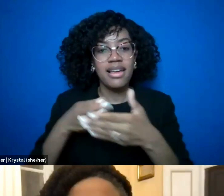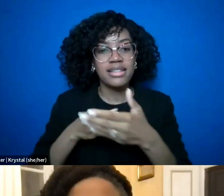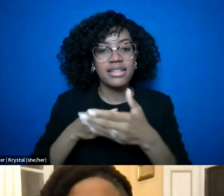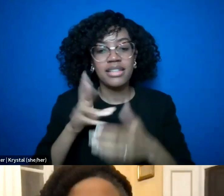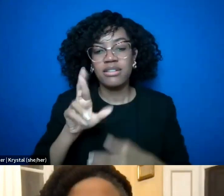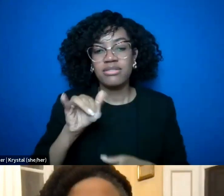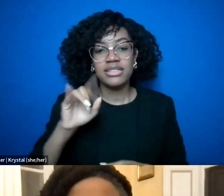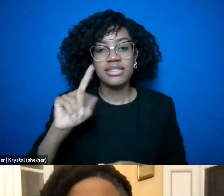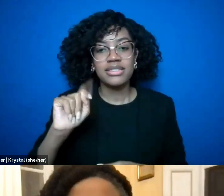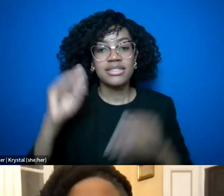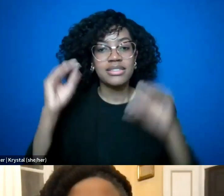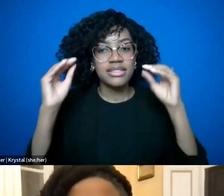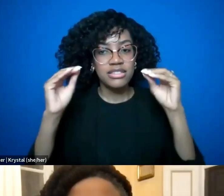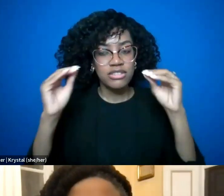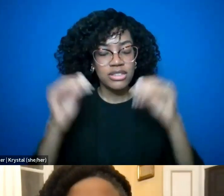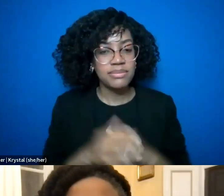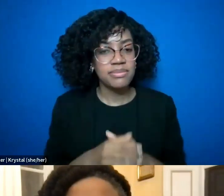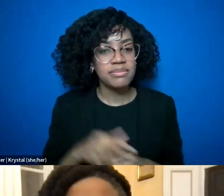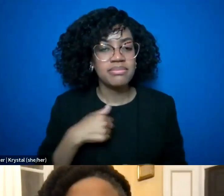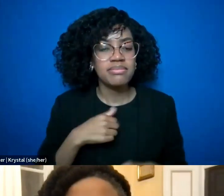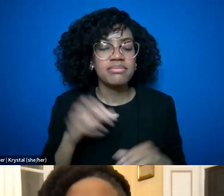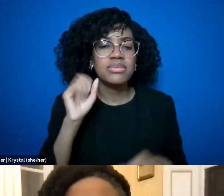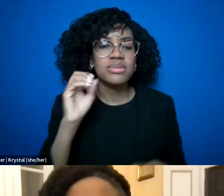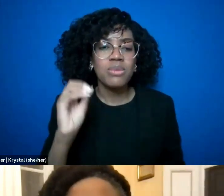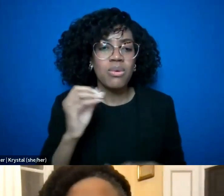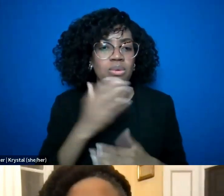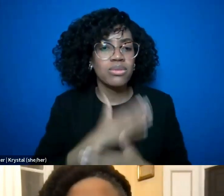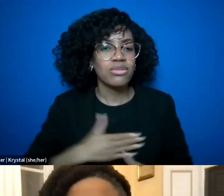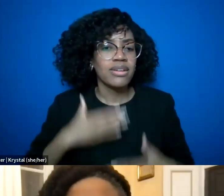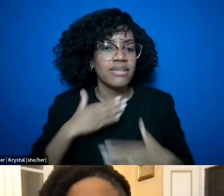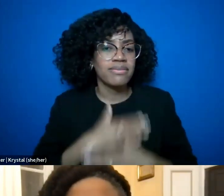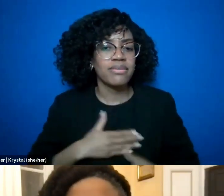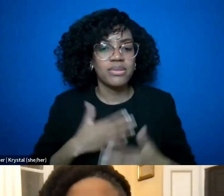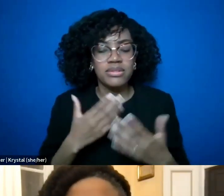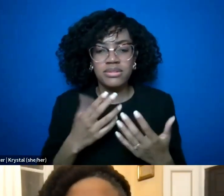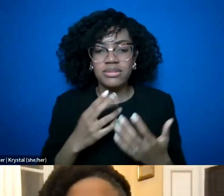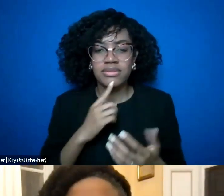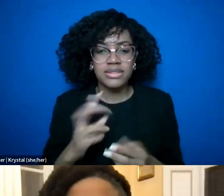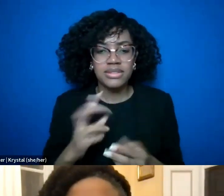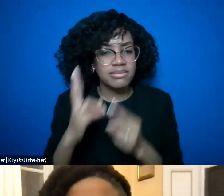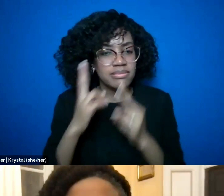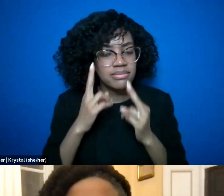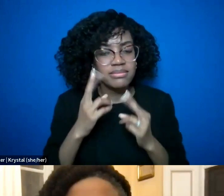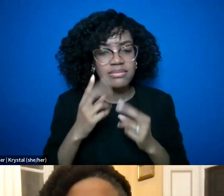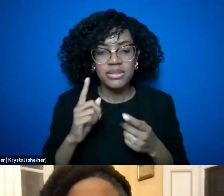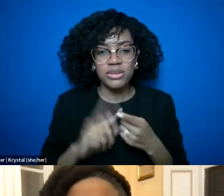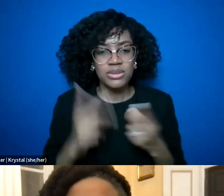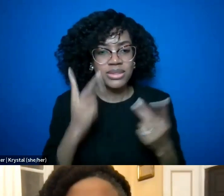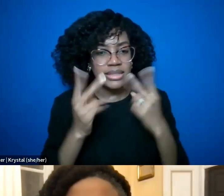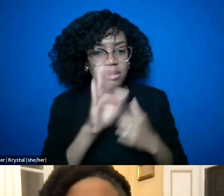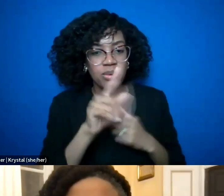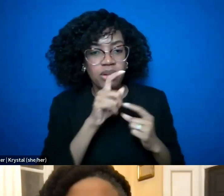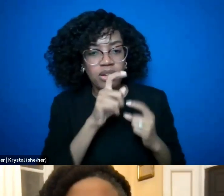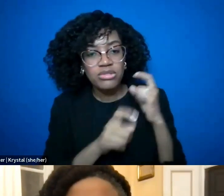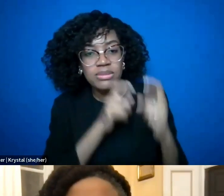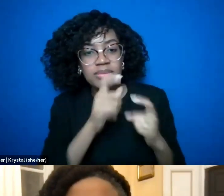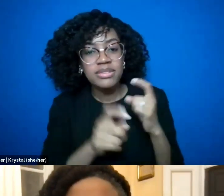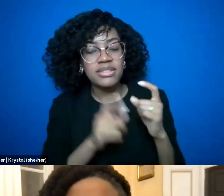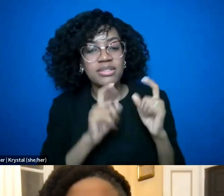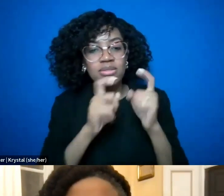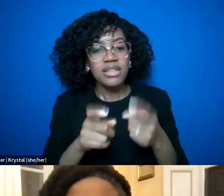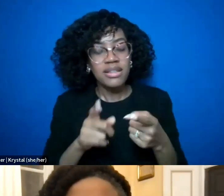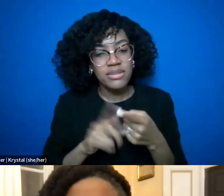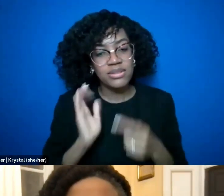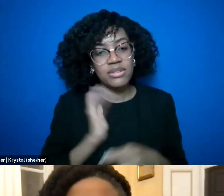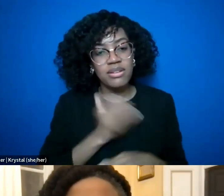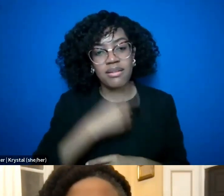so grateful not only for the immense intellectual contributions that you've given the Black freedom struggle and movements for